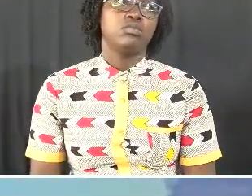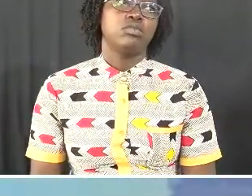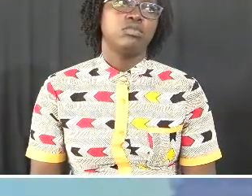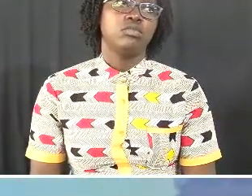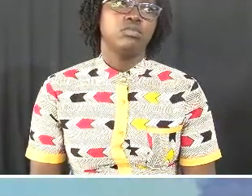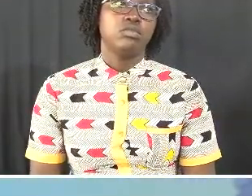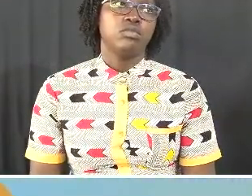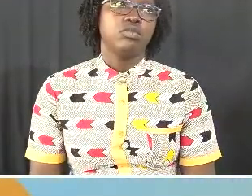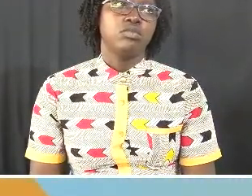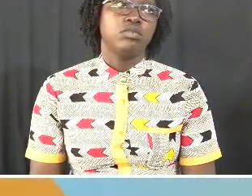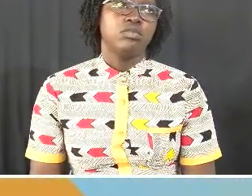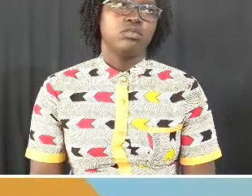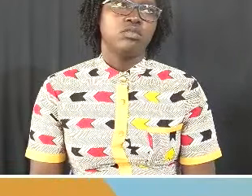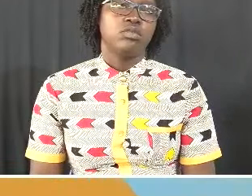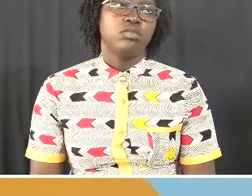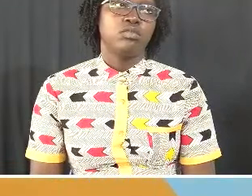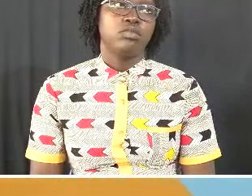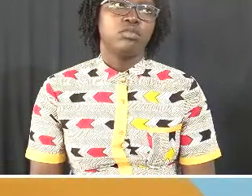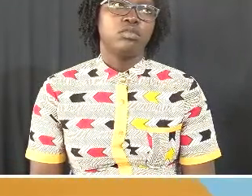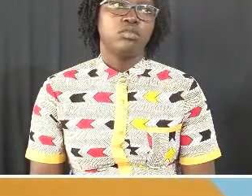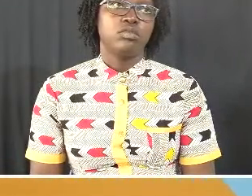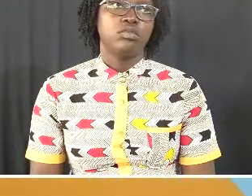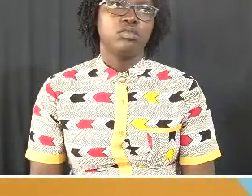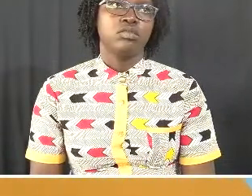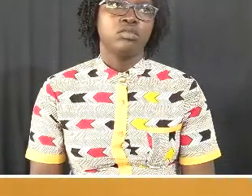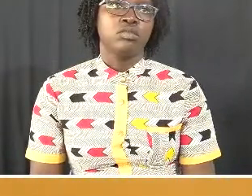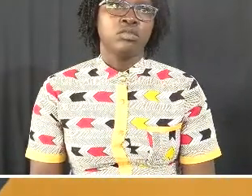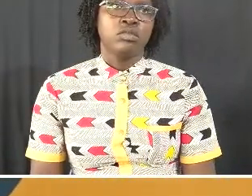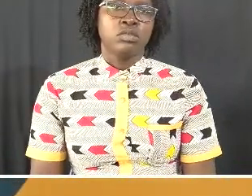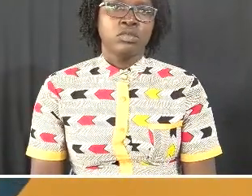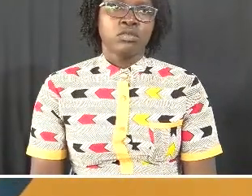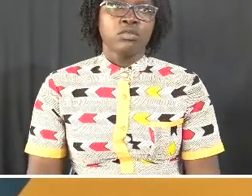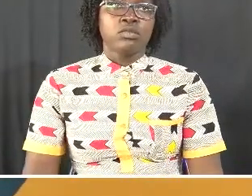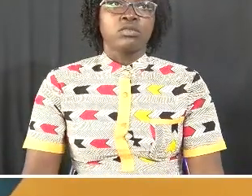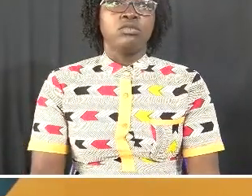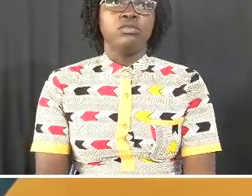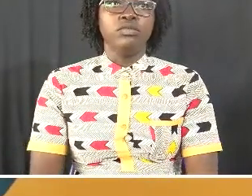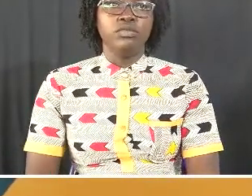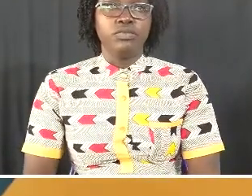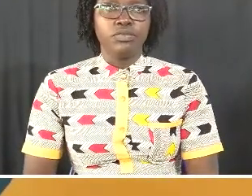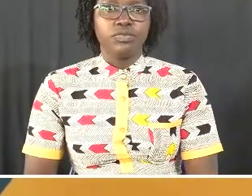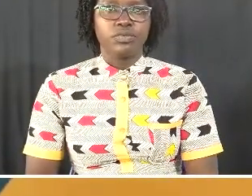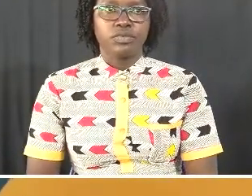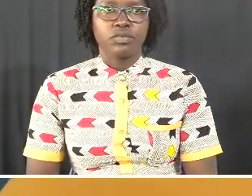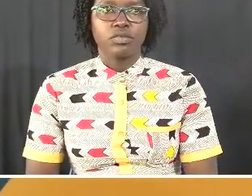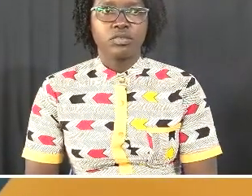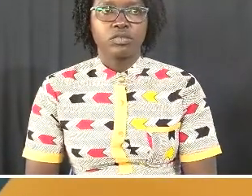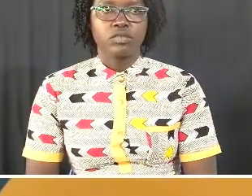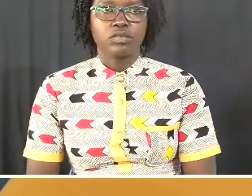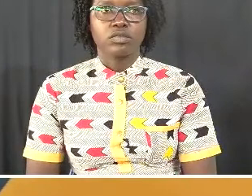Soma, niambie. What is your version saying? I determined. What is yours saying?